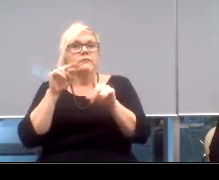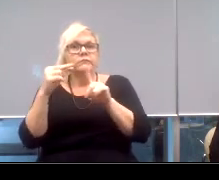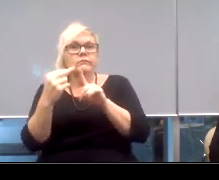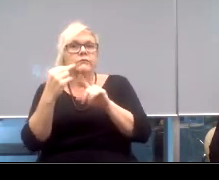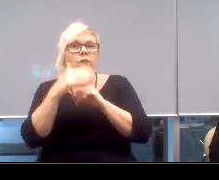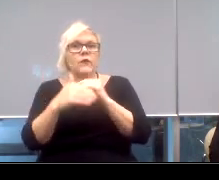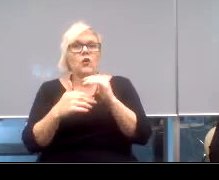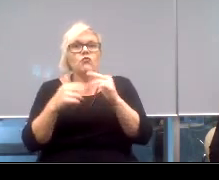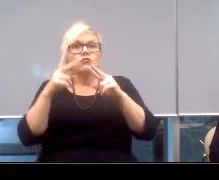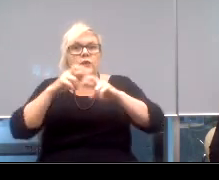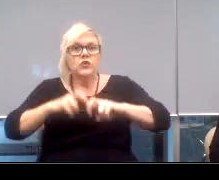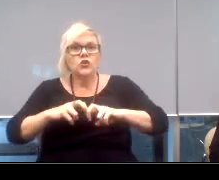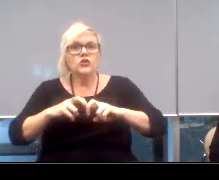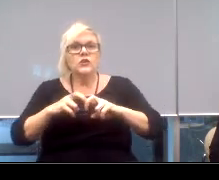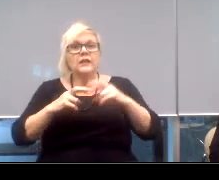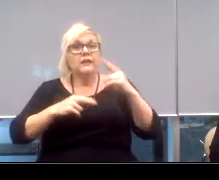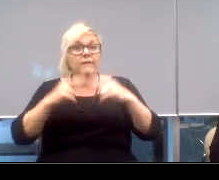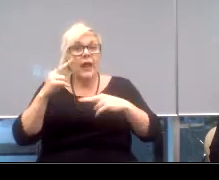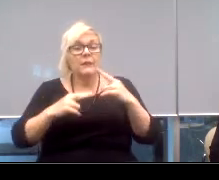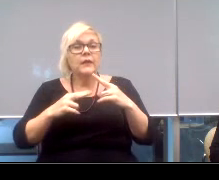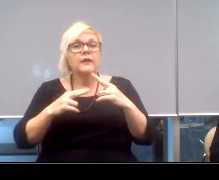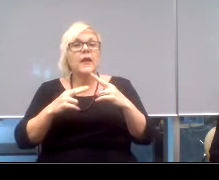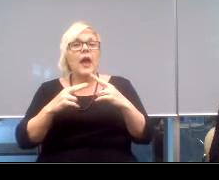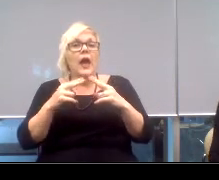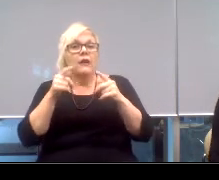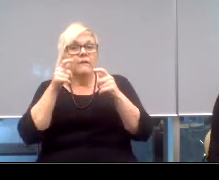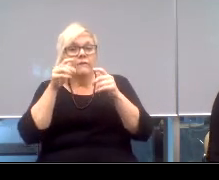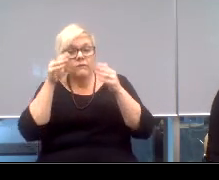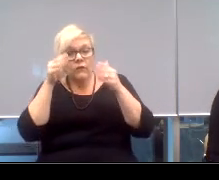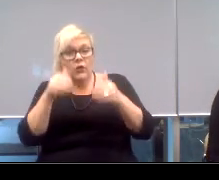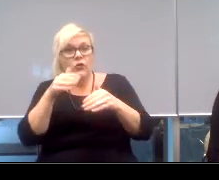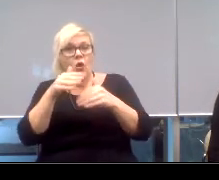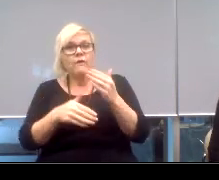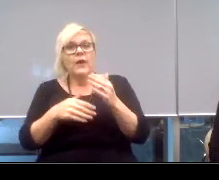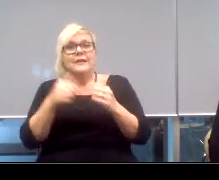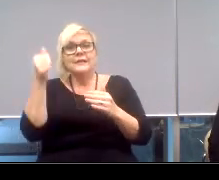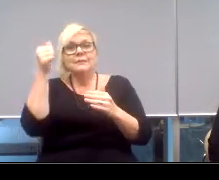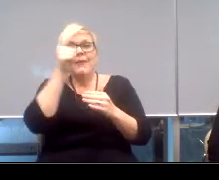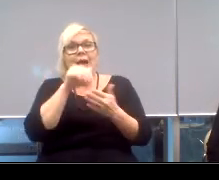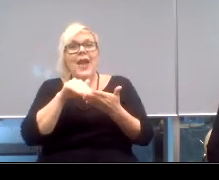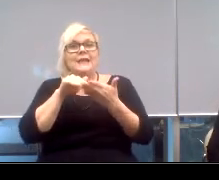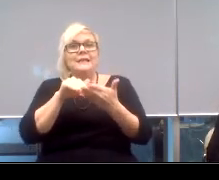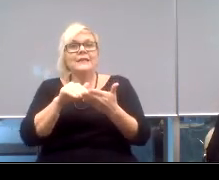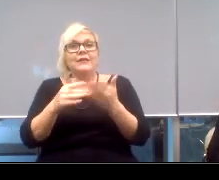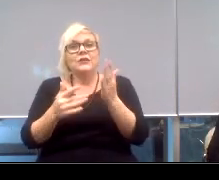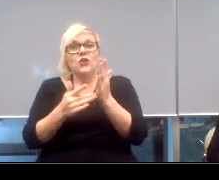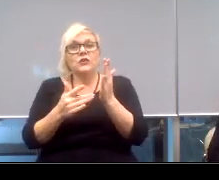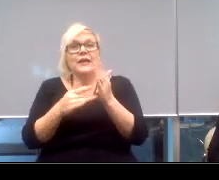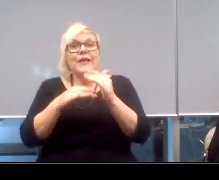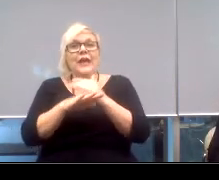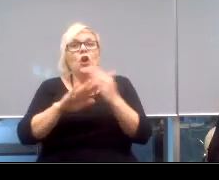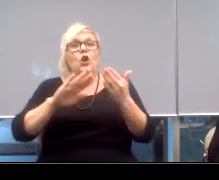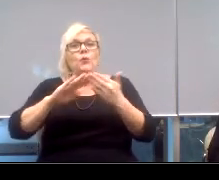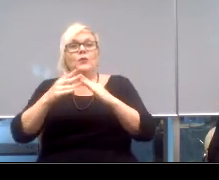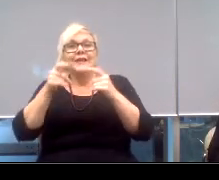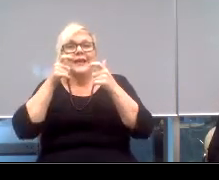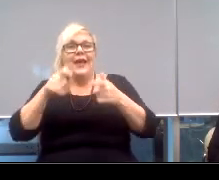and development, as well as focusing on the deployment of smart assistive technology in the community care sector.